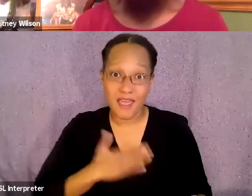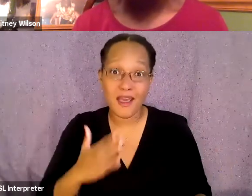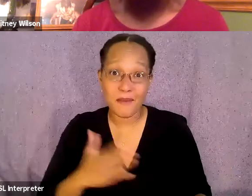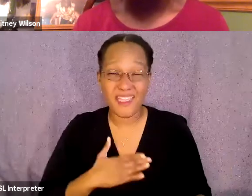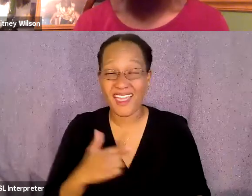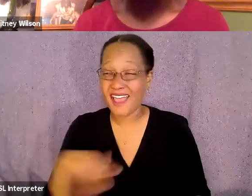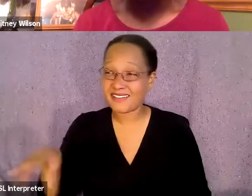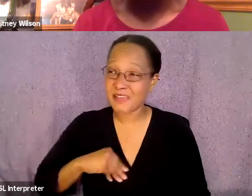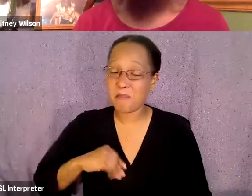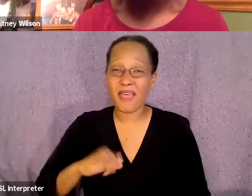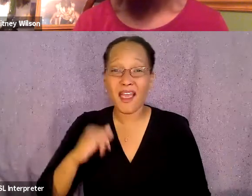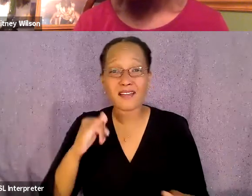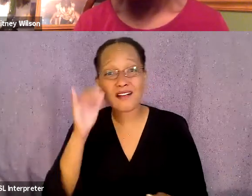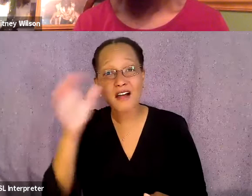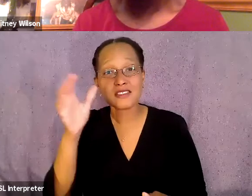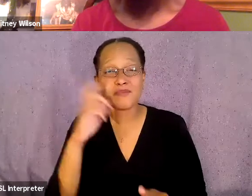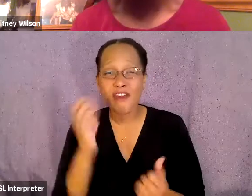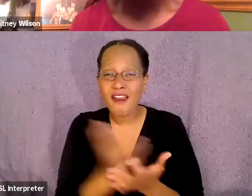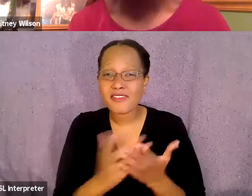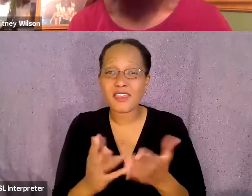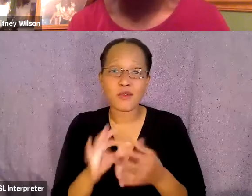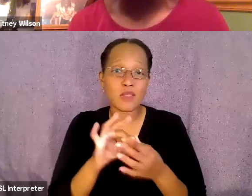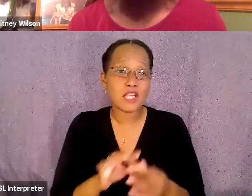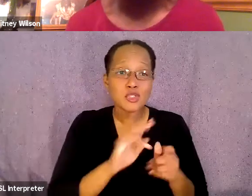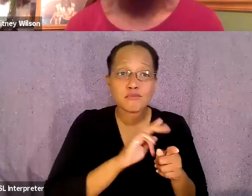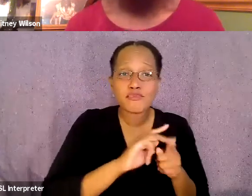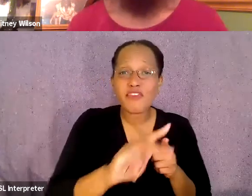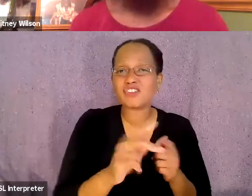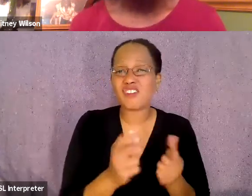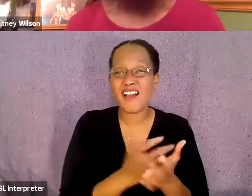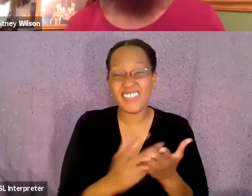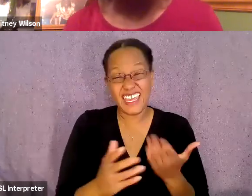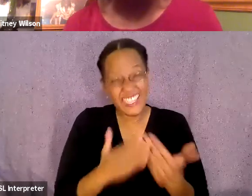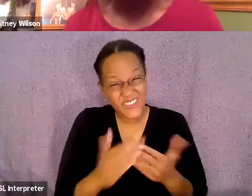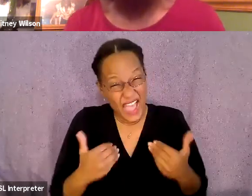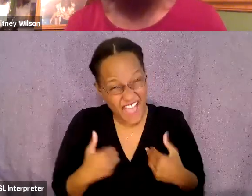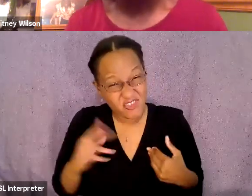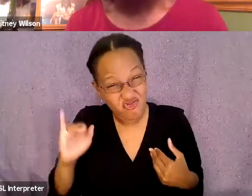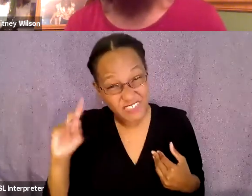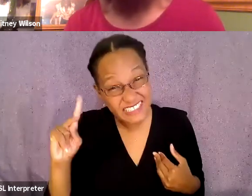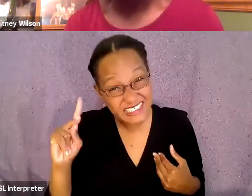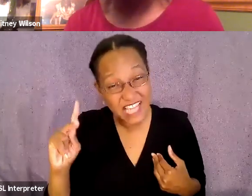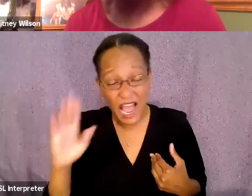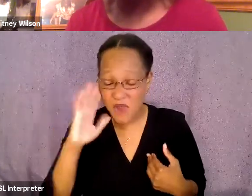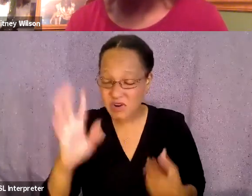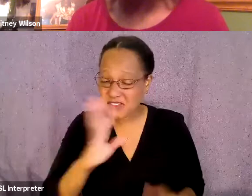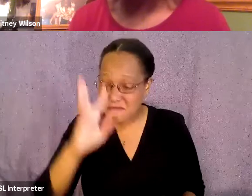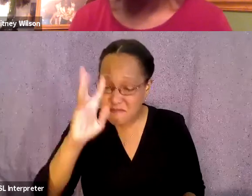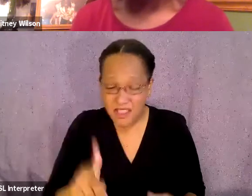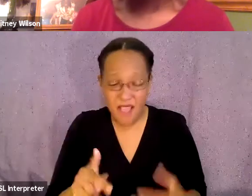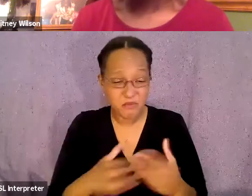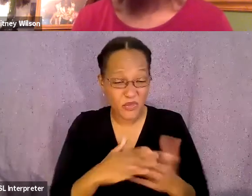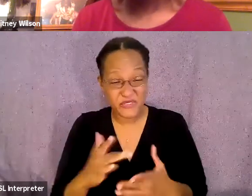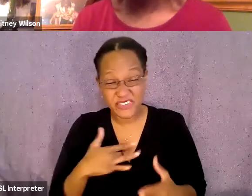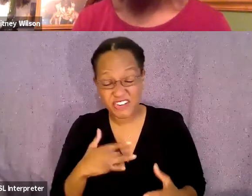professionally as well, even though that comes with a whole bunch of risks. Like, I'm gonna say this. It might be uncomfortable, it might be risky, but I'm gonna let you know